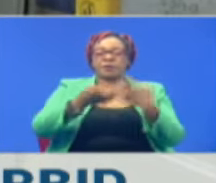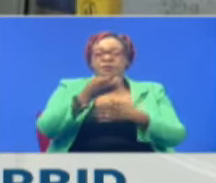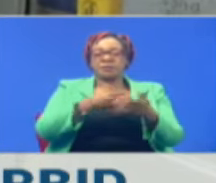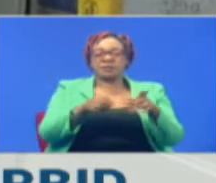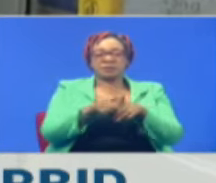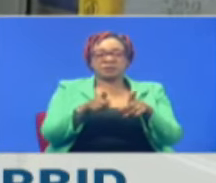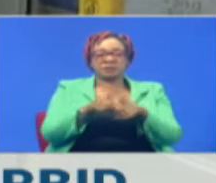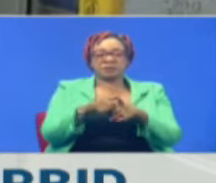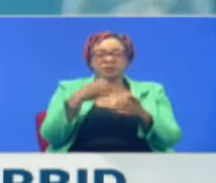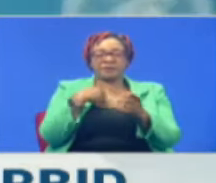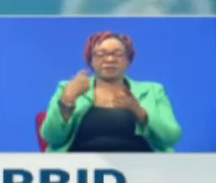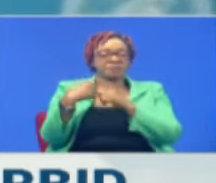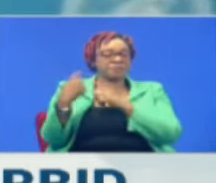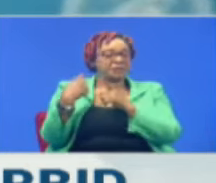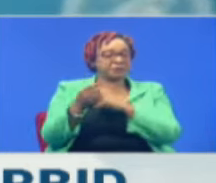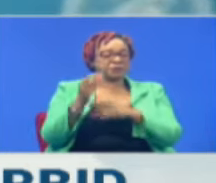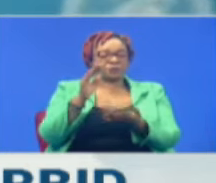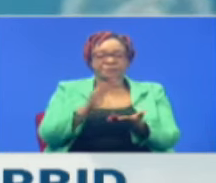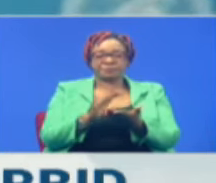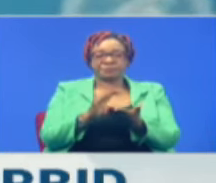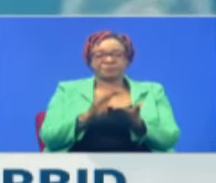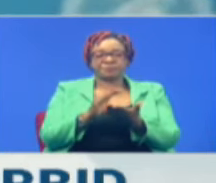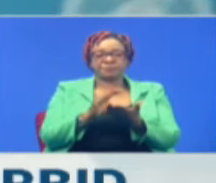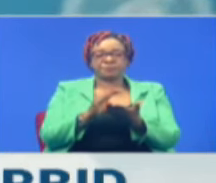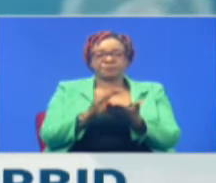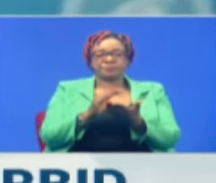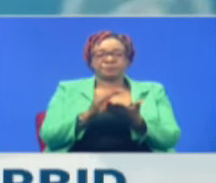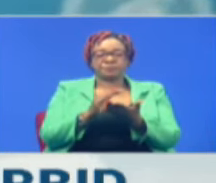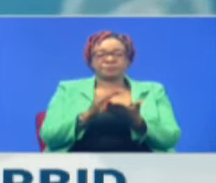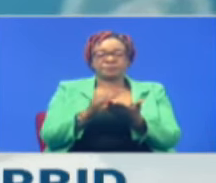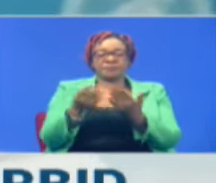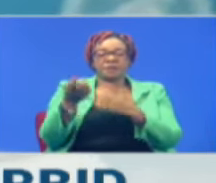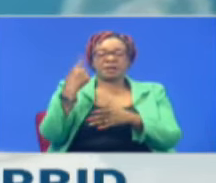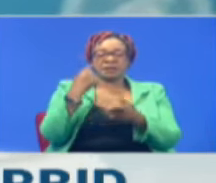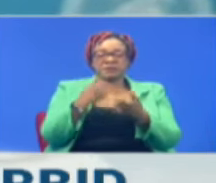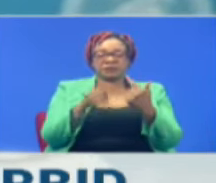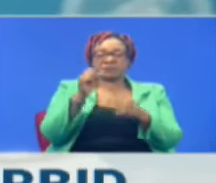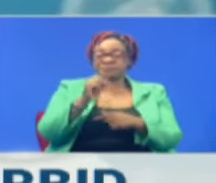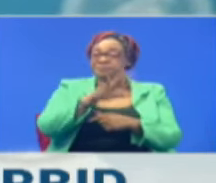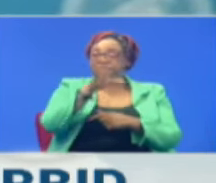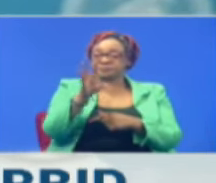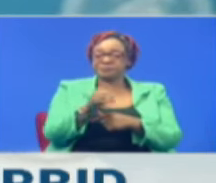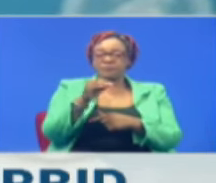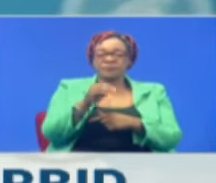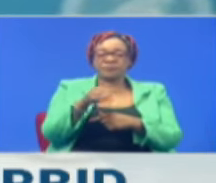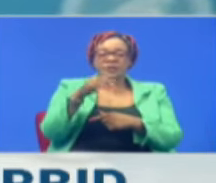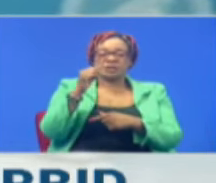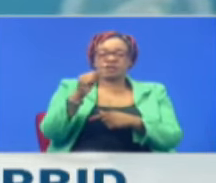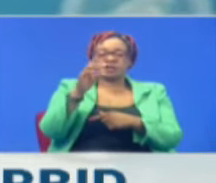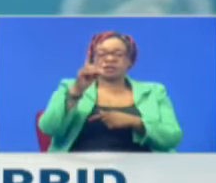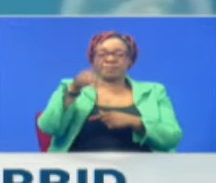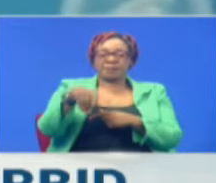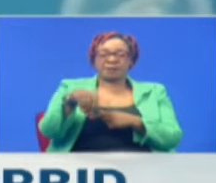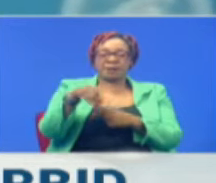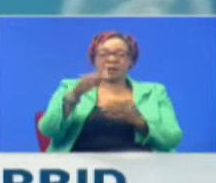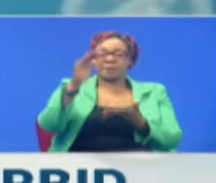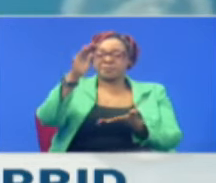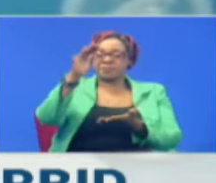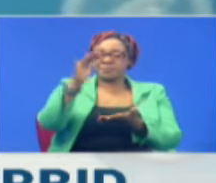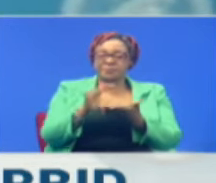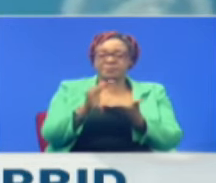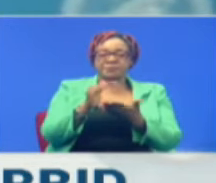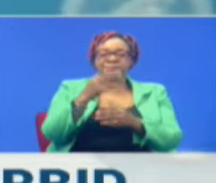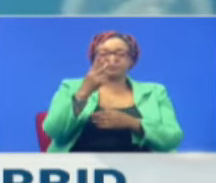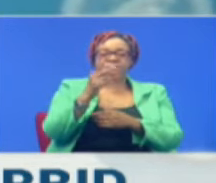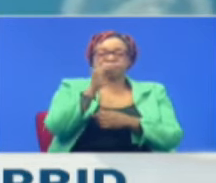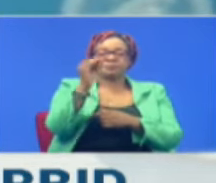been experienced. In sub-Saharan Africa last year, the GDP fell by 2.6%, and the IMF